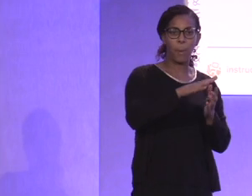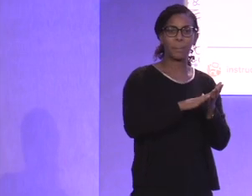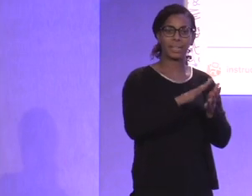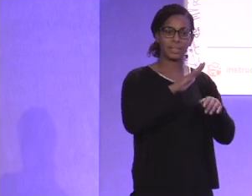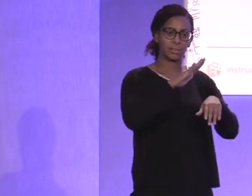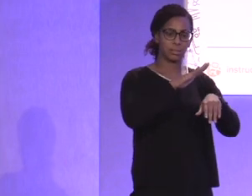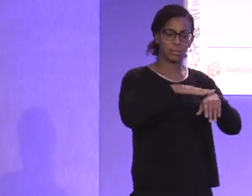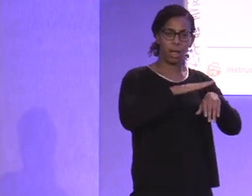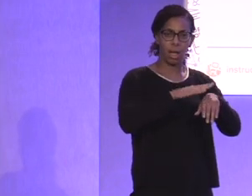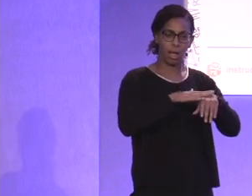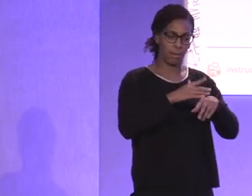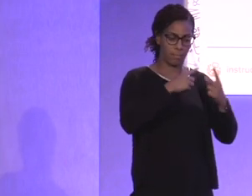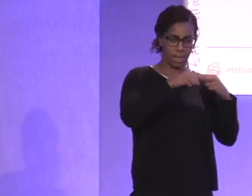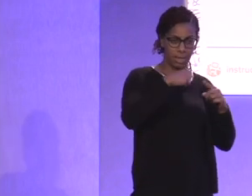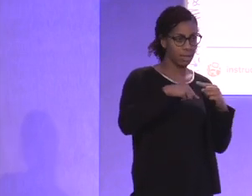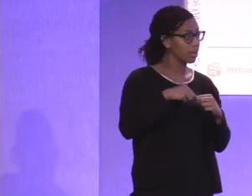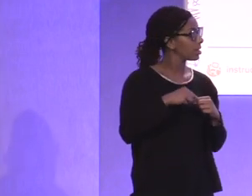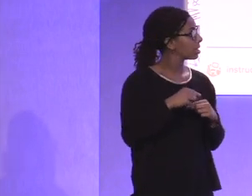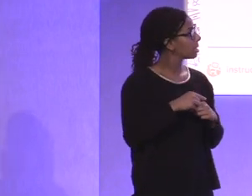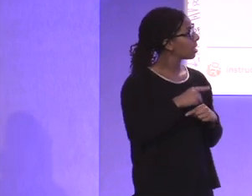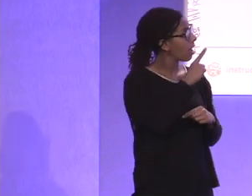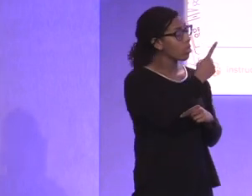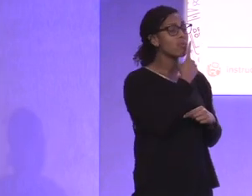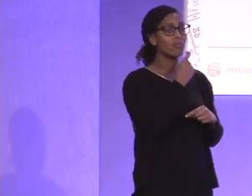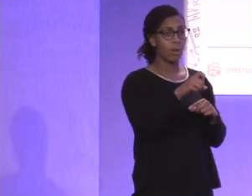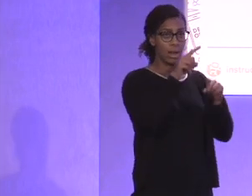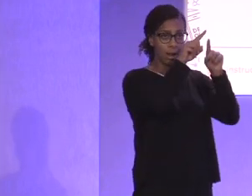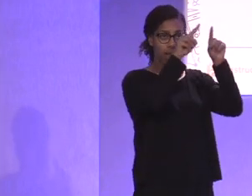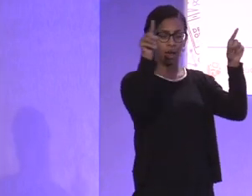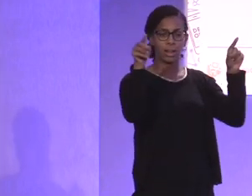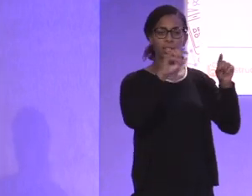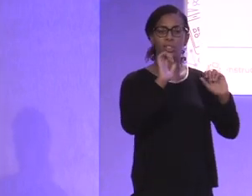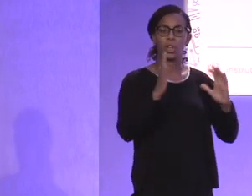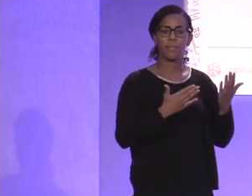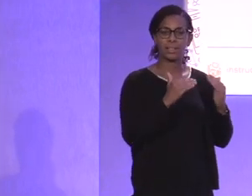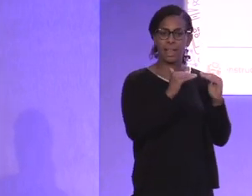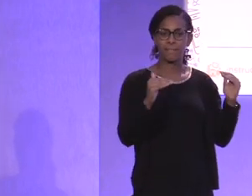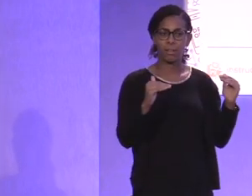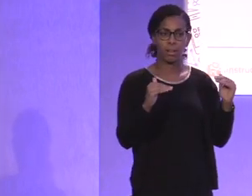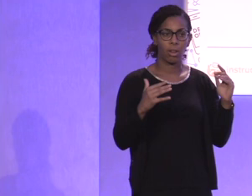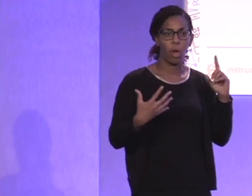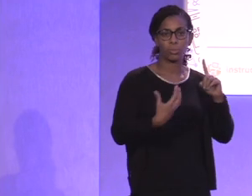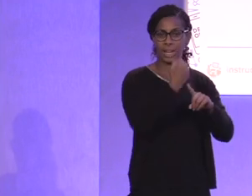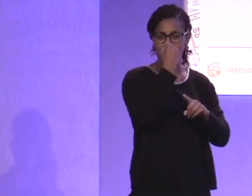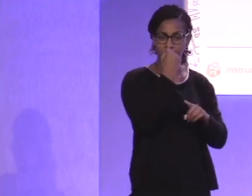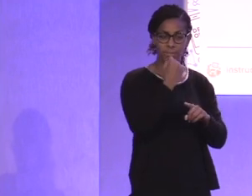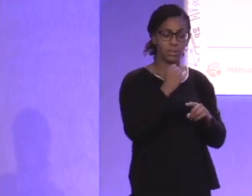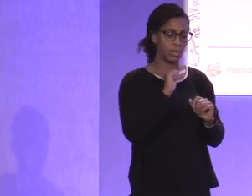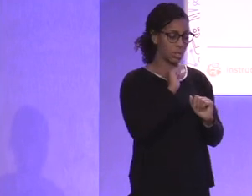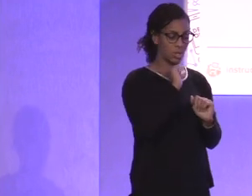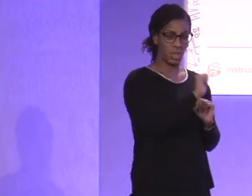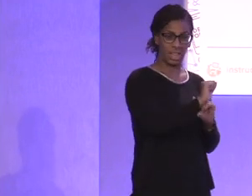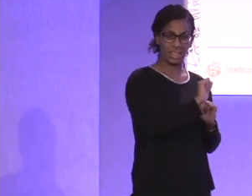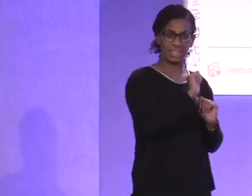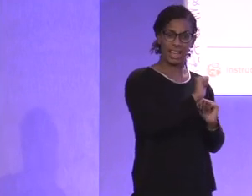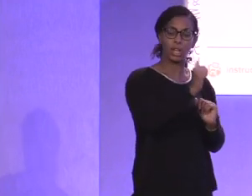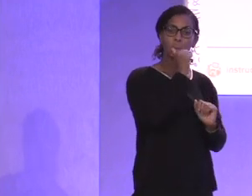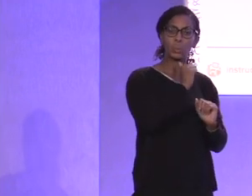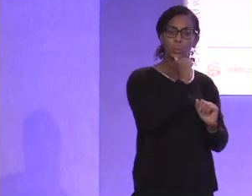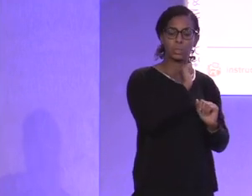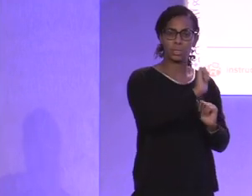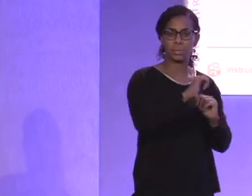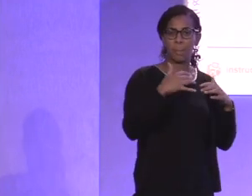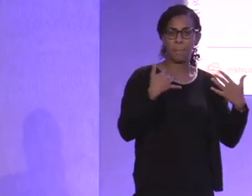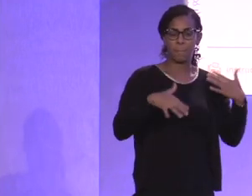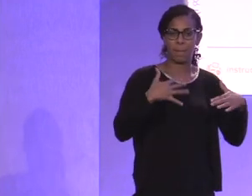time back. And the red line is the service level objective. That's my user's pain threshold. That's their patience with me. If